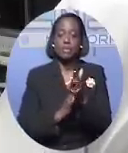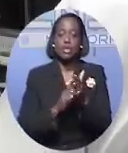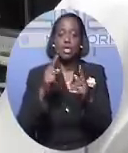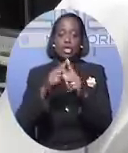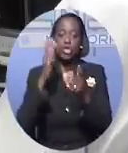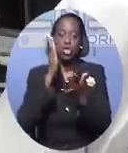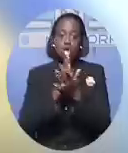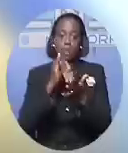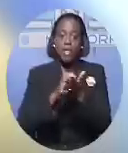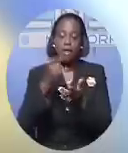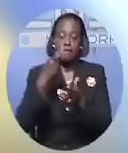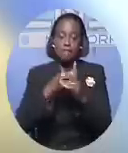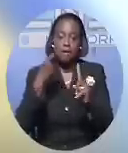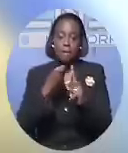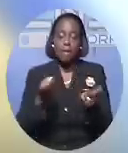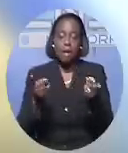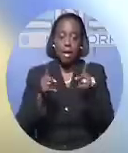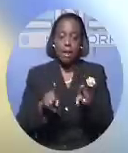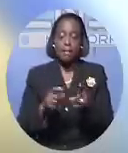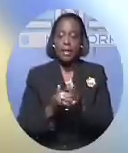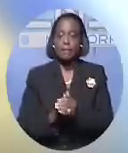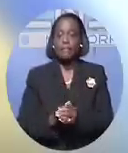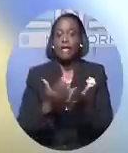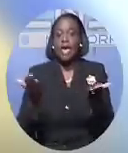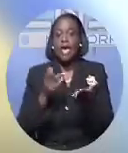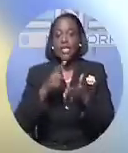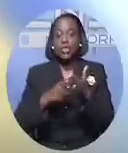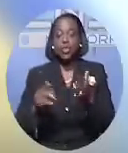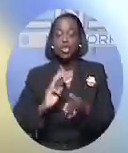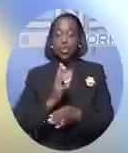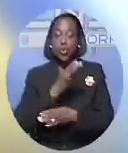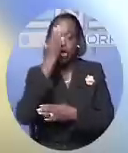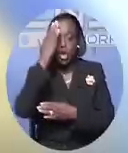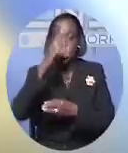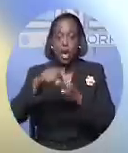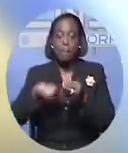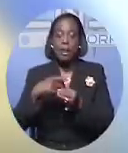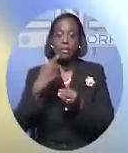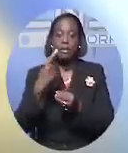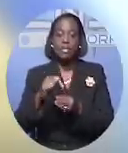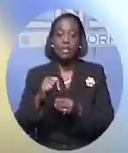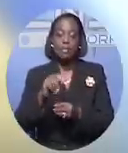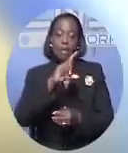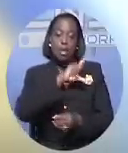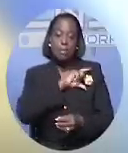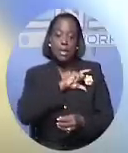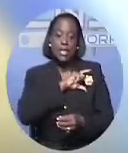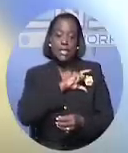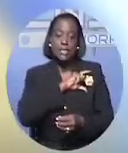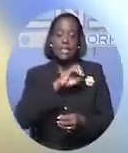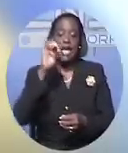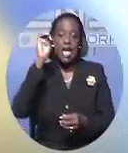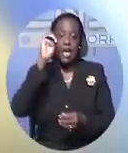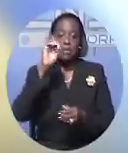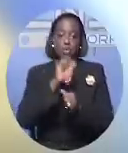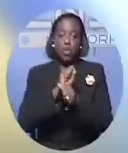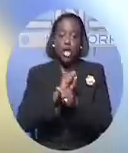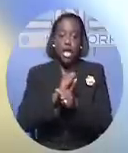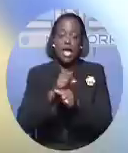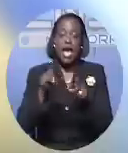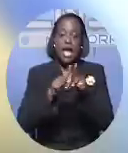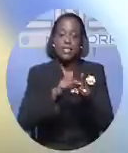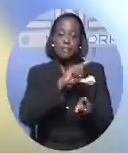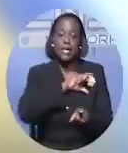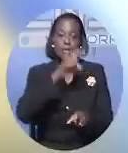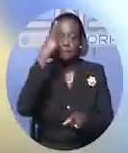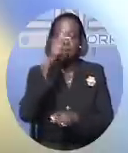from happening. Now here's what we know about that suspended police officer. He was on the force for 13 years and was